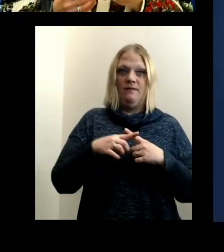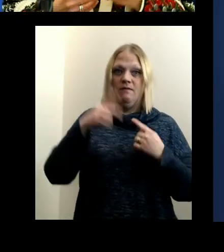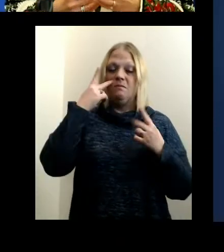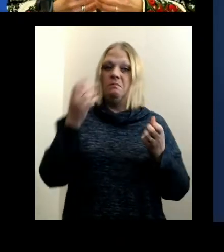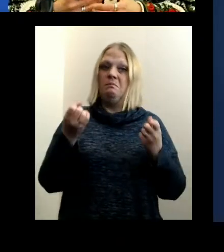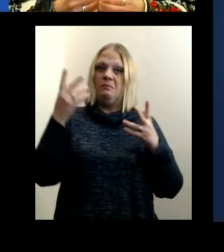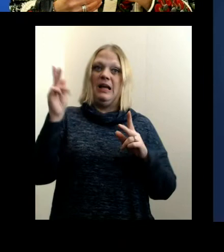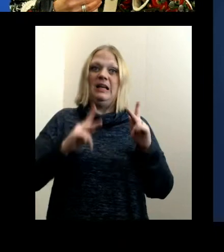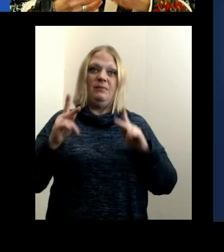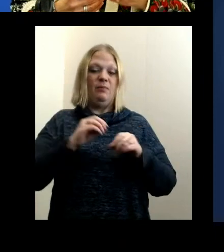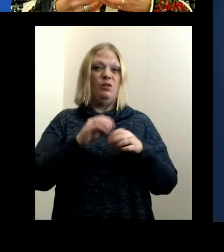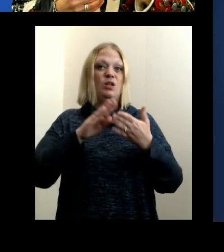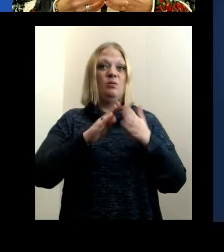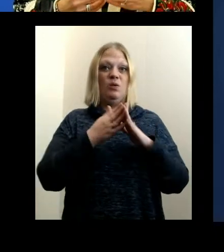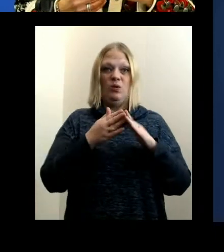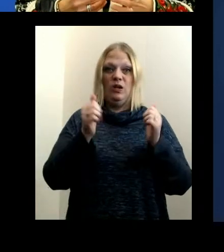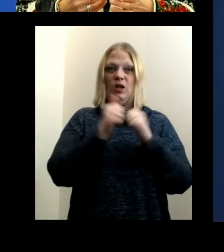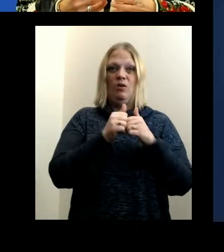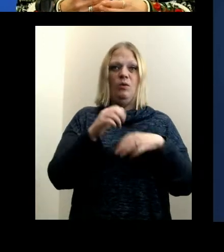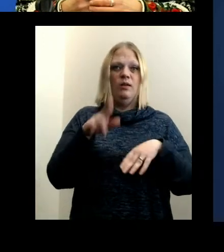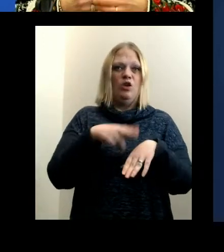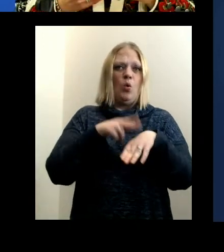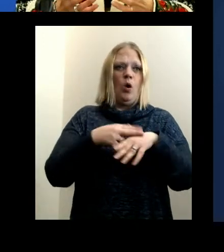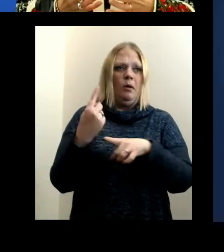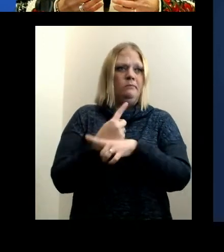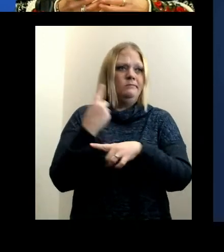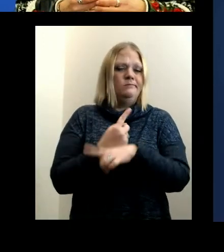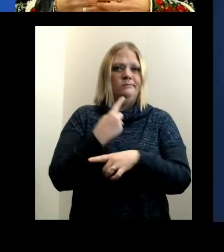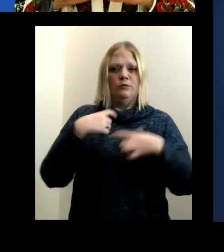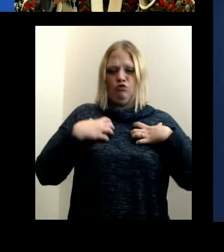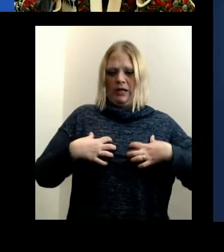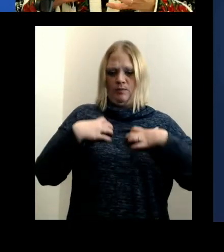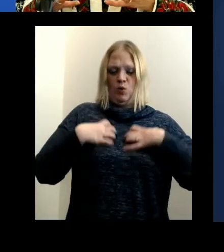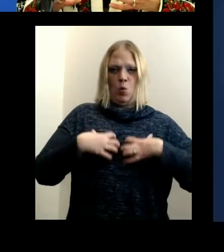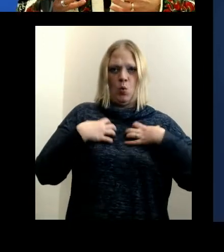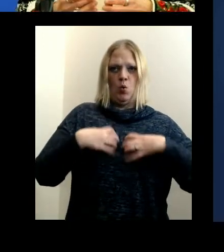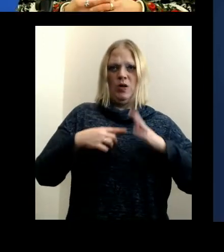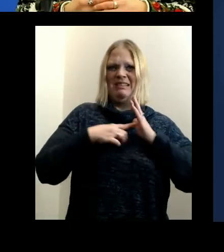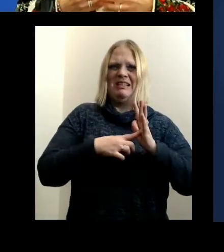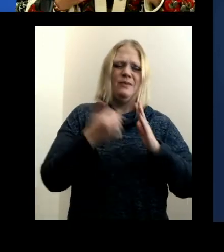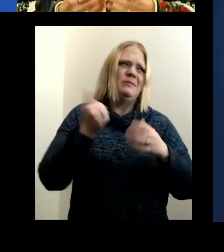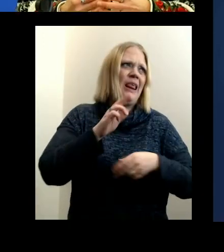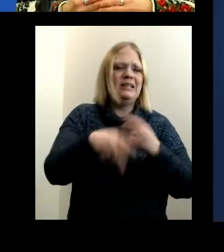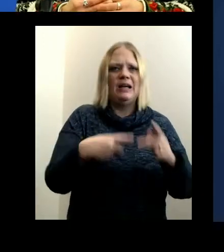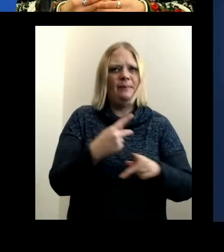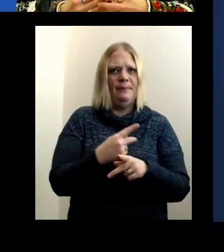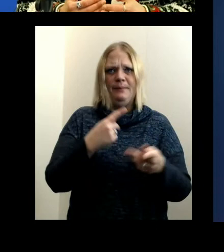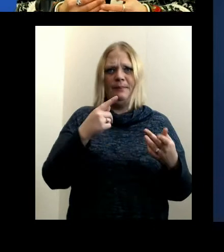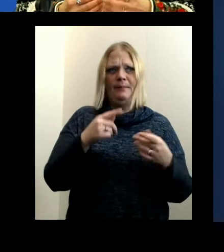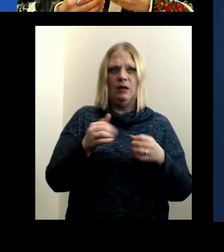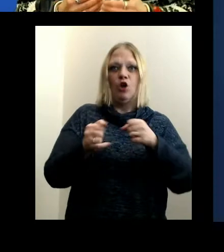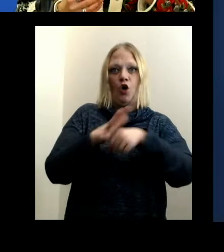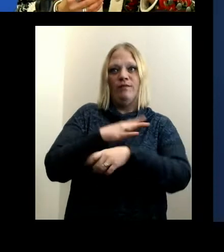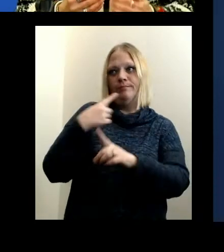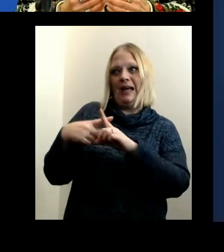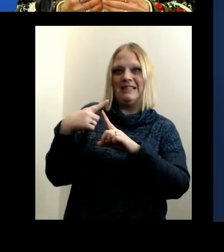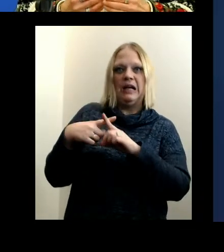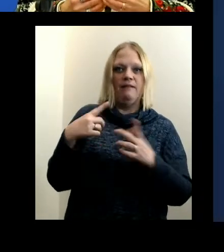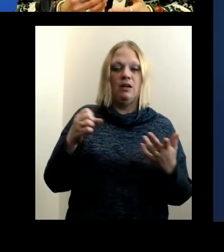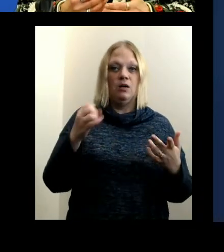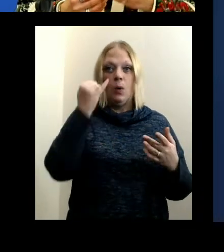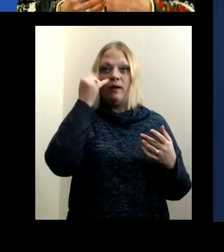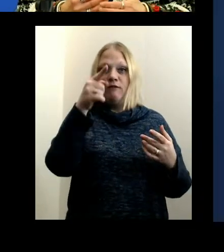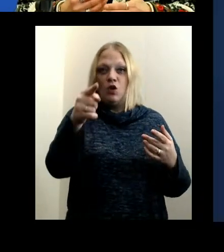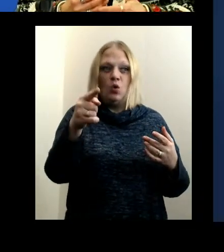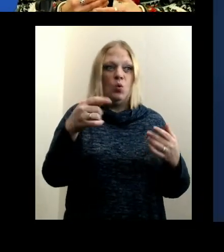people in our community with these typical symptoms, respiratory symptoms, any type of symptoms that are COVID-19 positive. So if you have